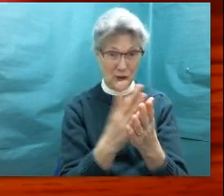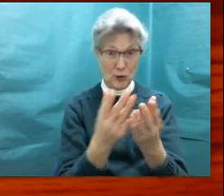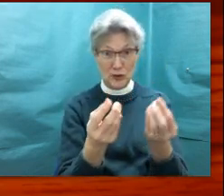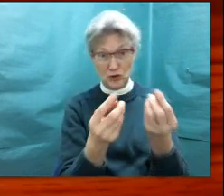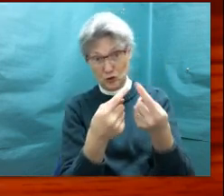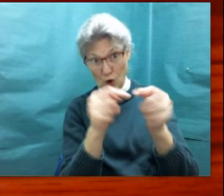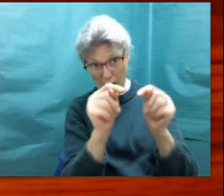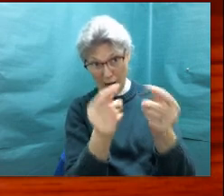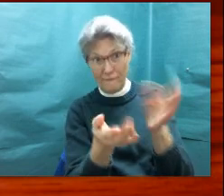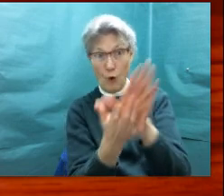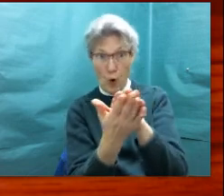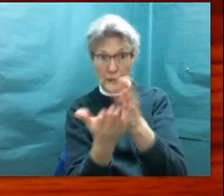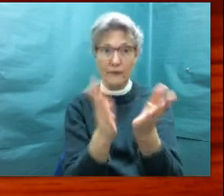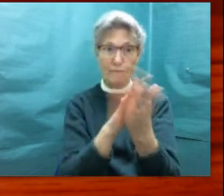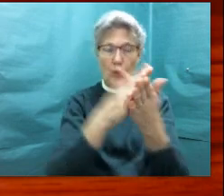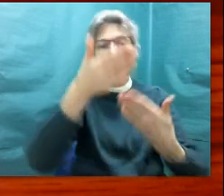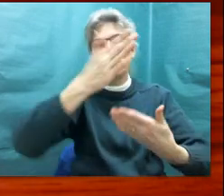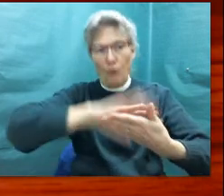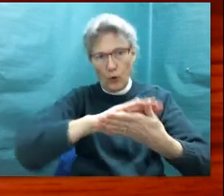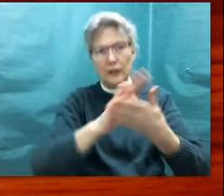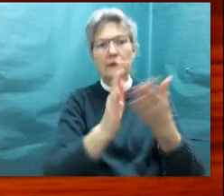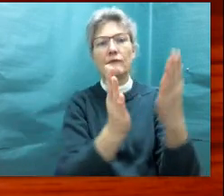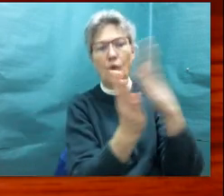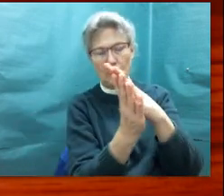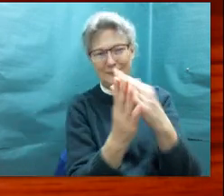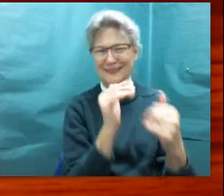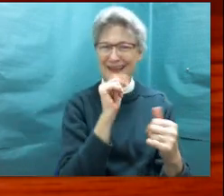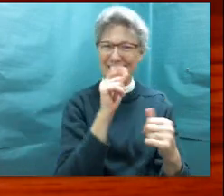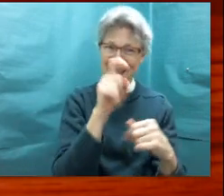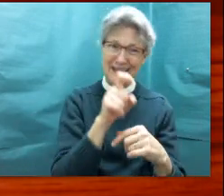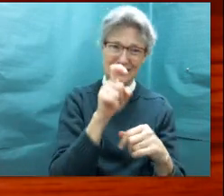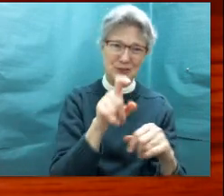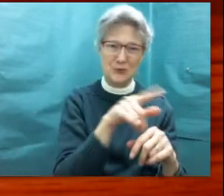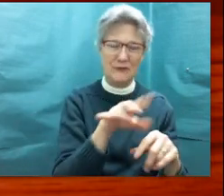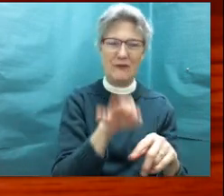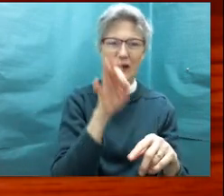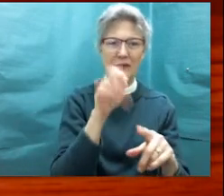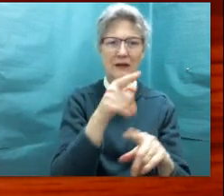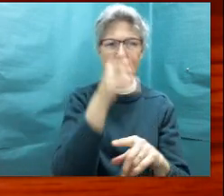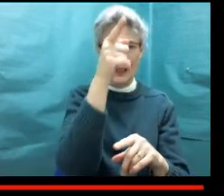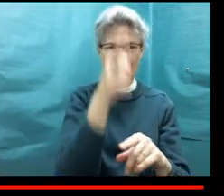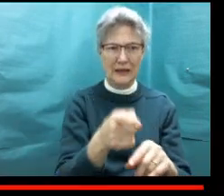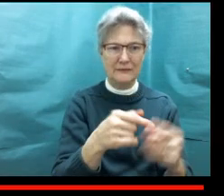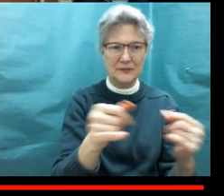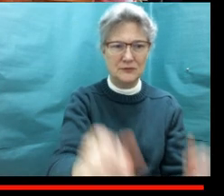manipulate the letters, but that's not something you have to do to be able to find a line of symmetry.